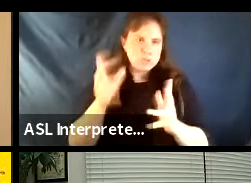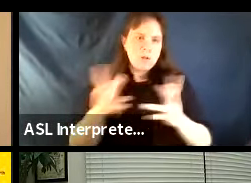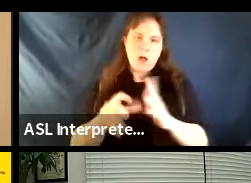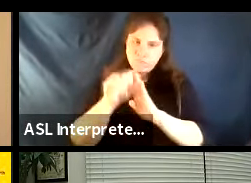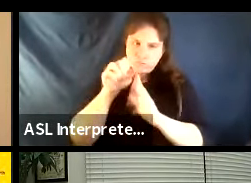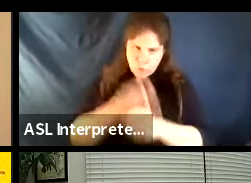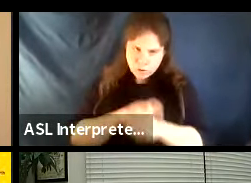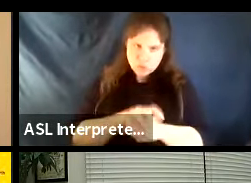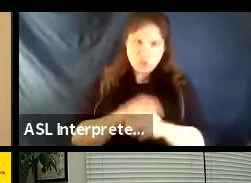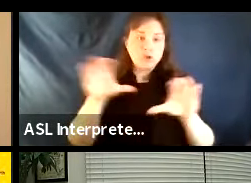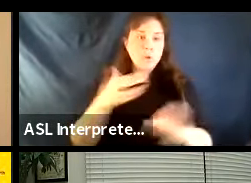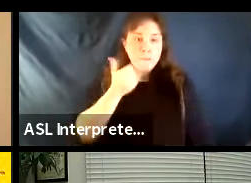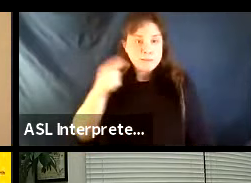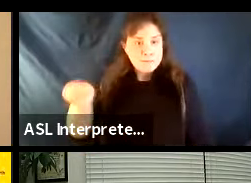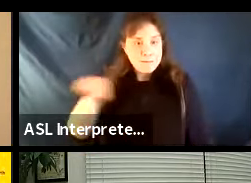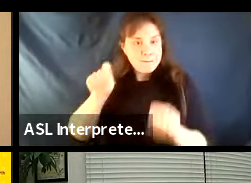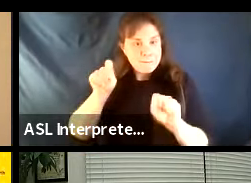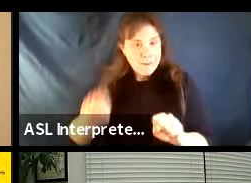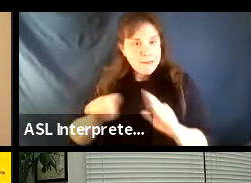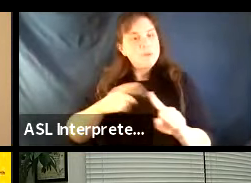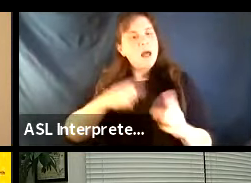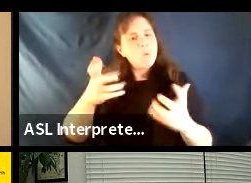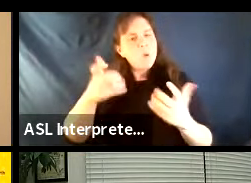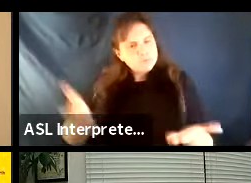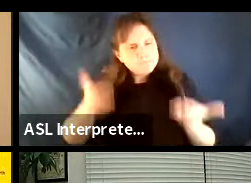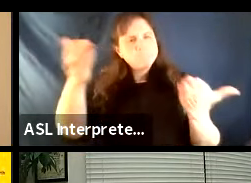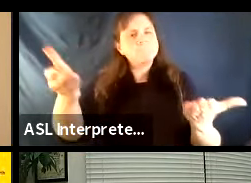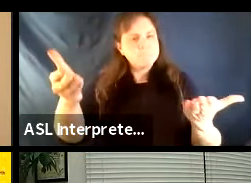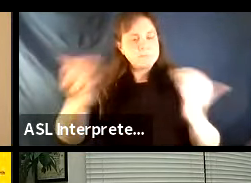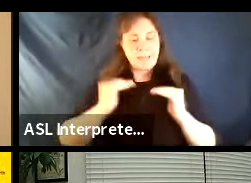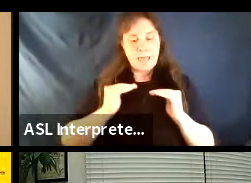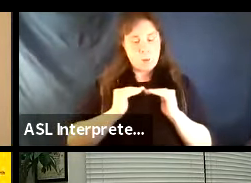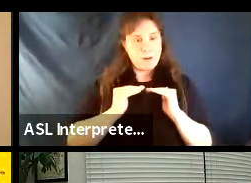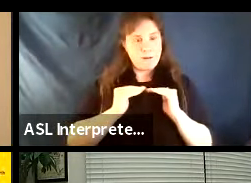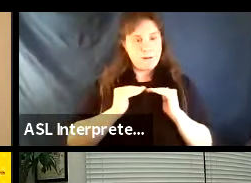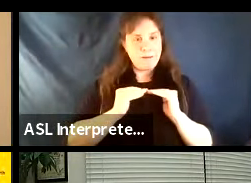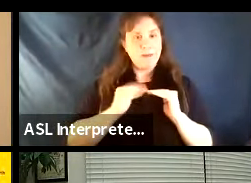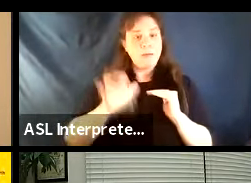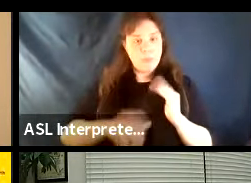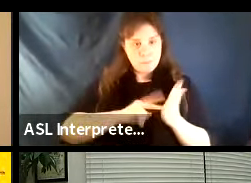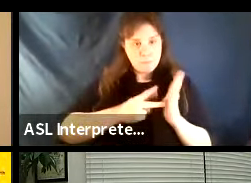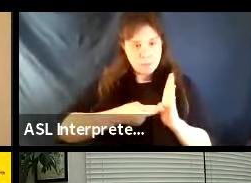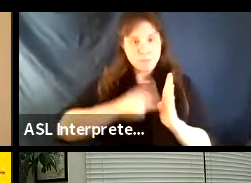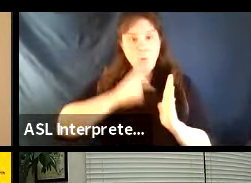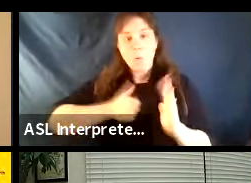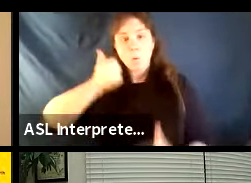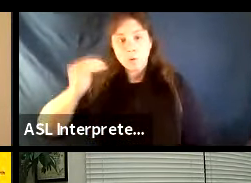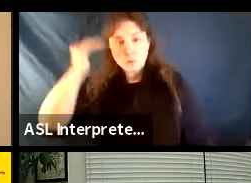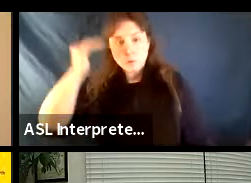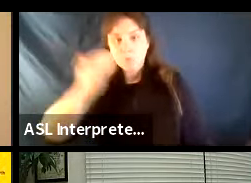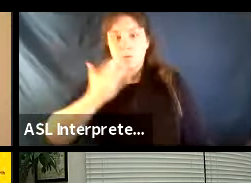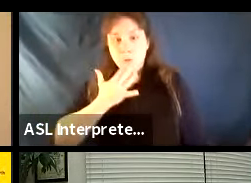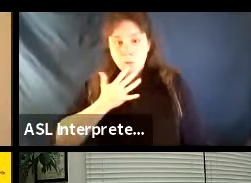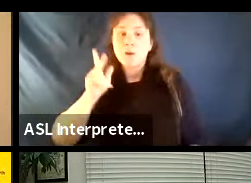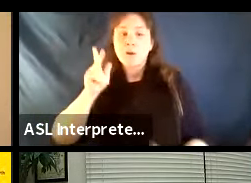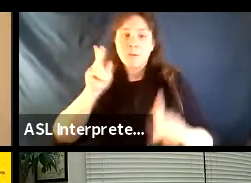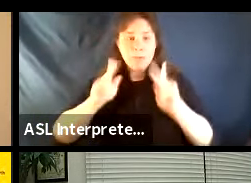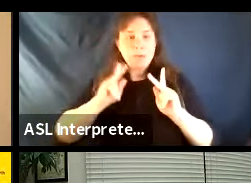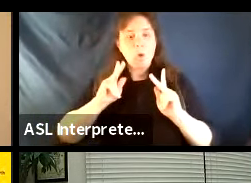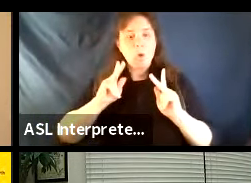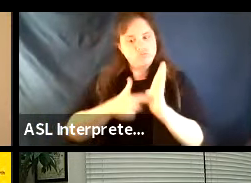can, but I do want to lift that up because, equity will mean that older adults of color, people who are